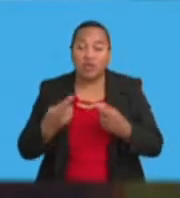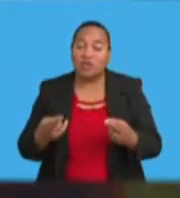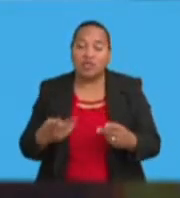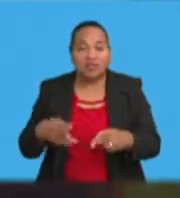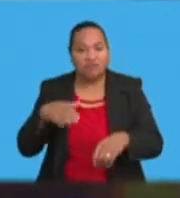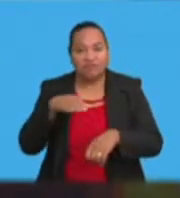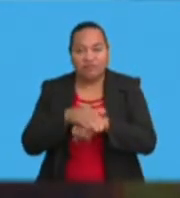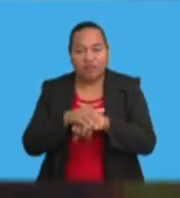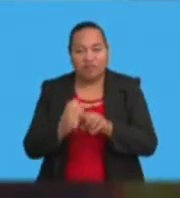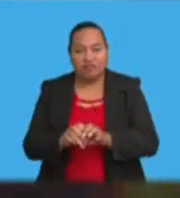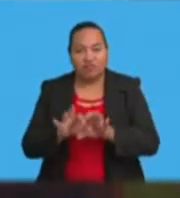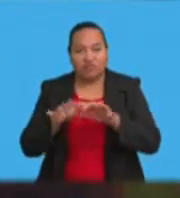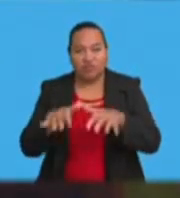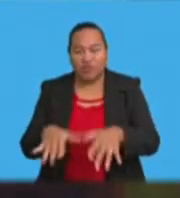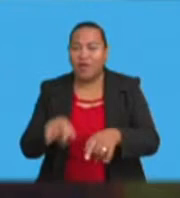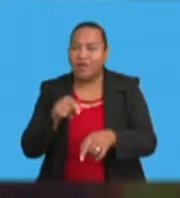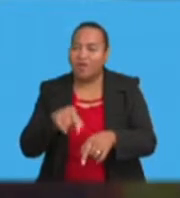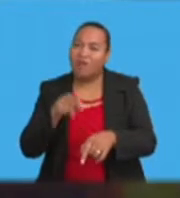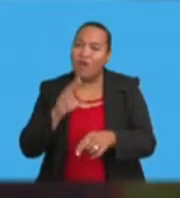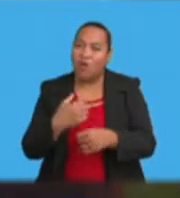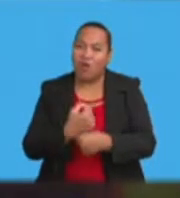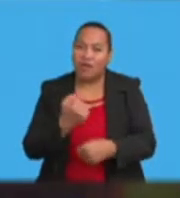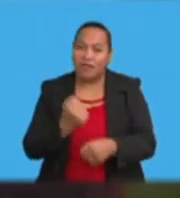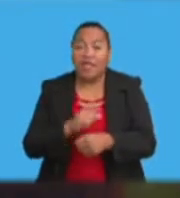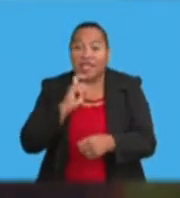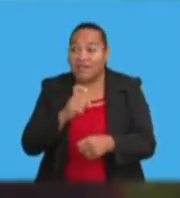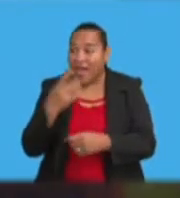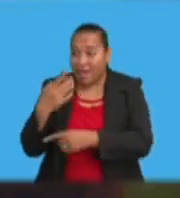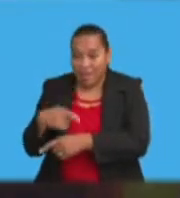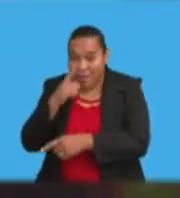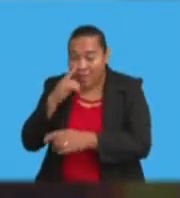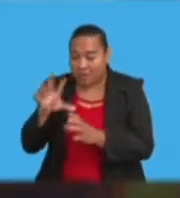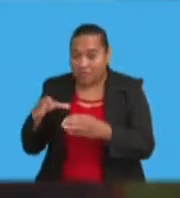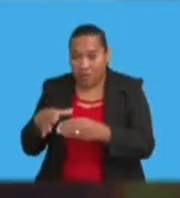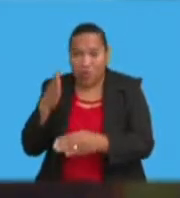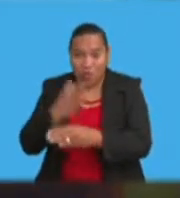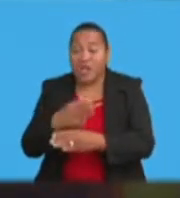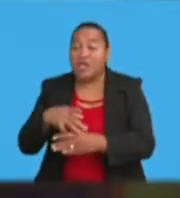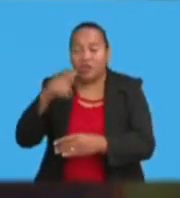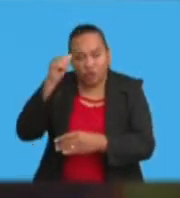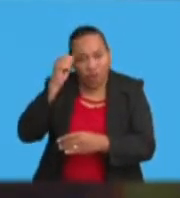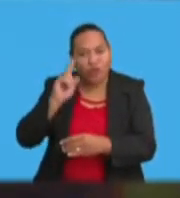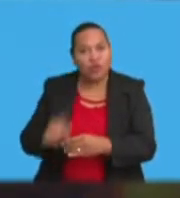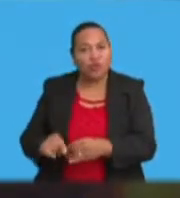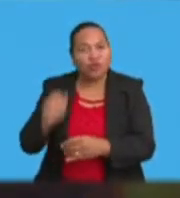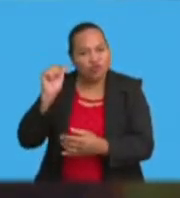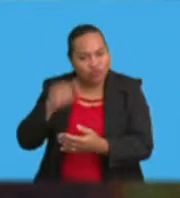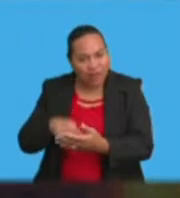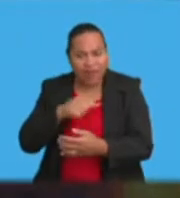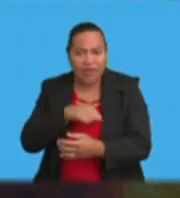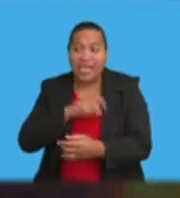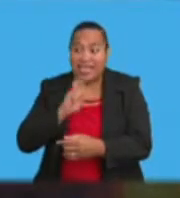you have people that are workers that have, they know what to do, they can do it, they've got the right attitude, and if they are